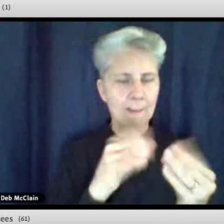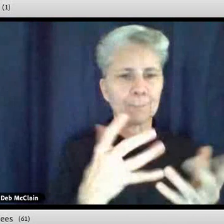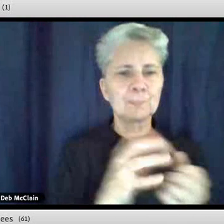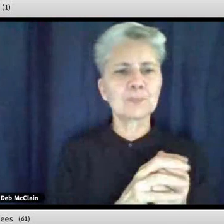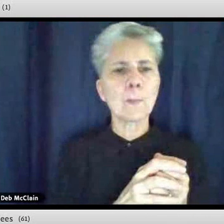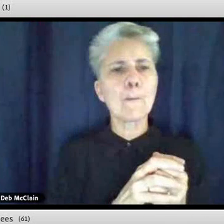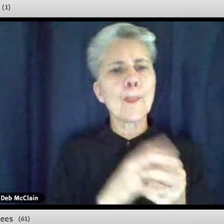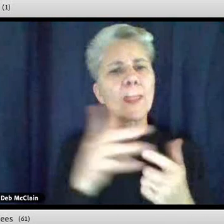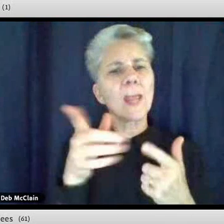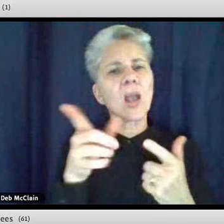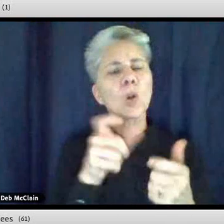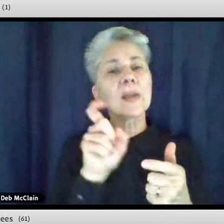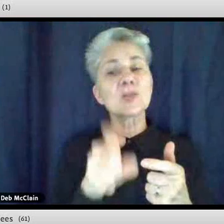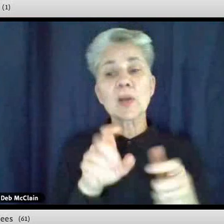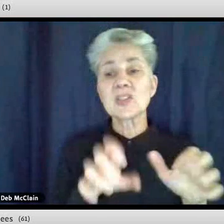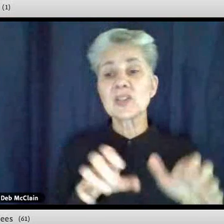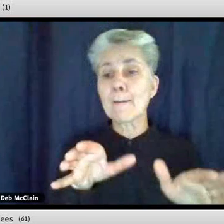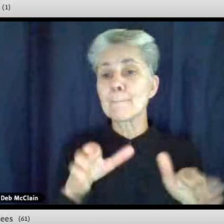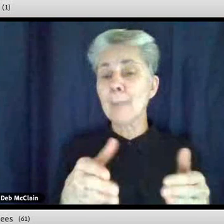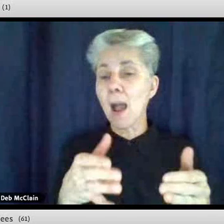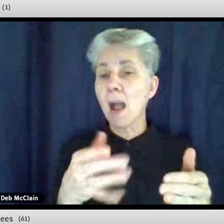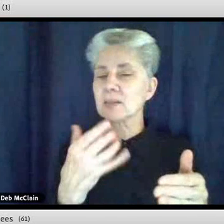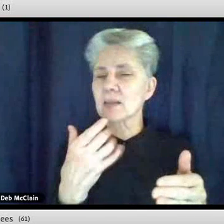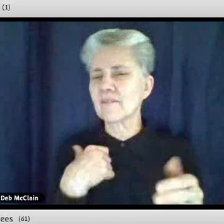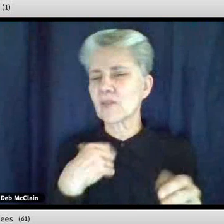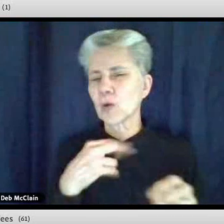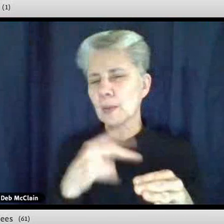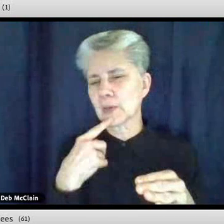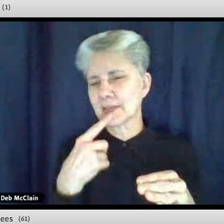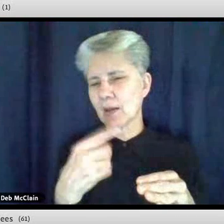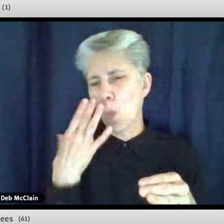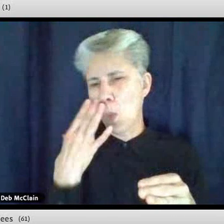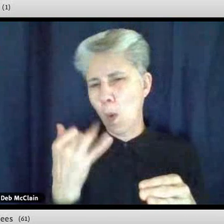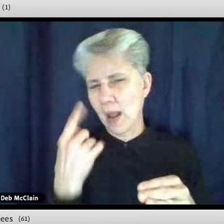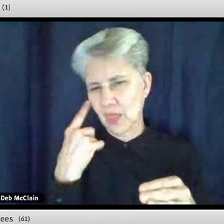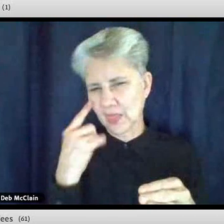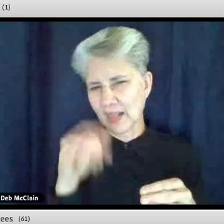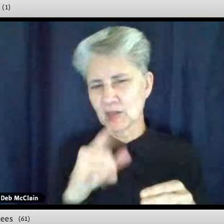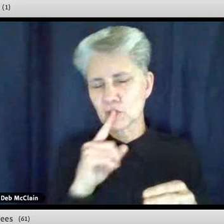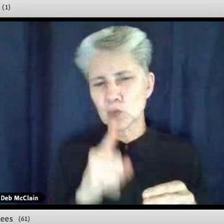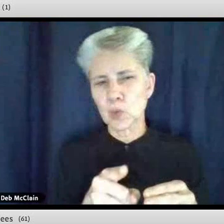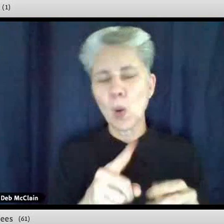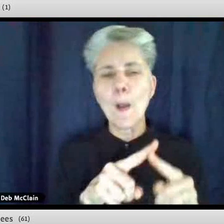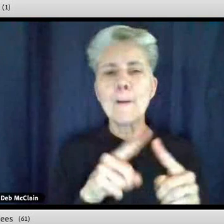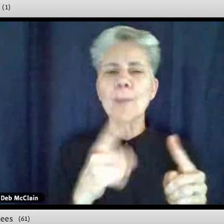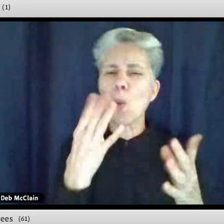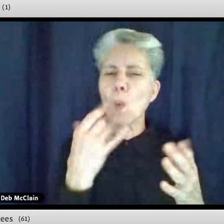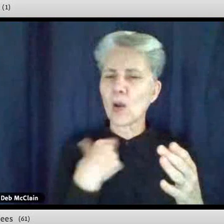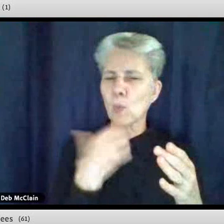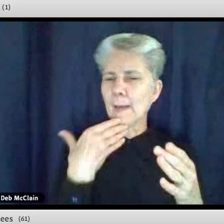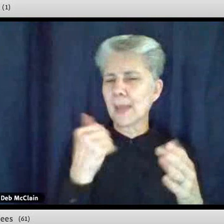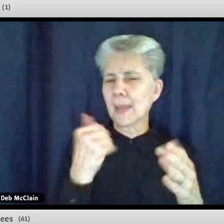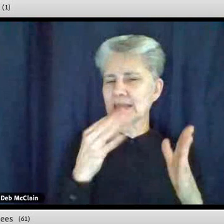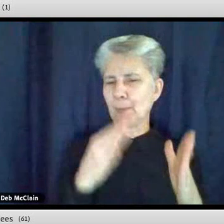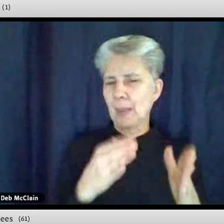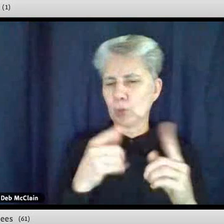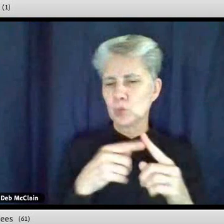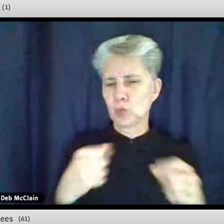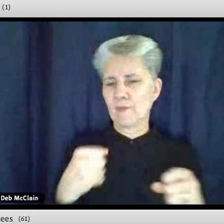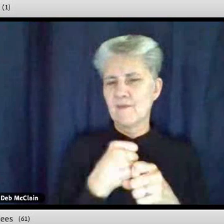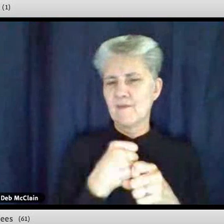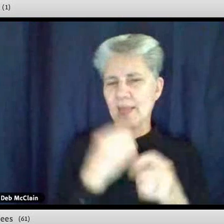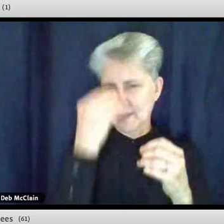just support our view. So that's something to think about. So just a quick question in the chat box. And of course, I'm going to tell you why I think